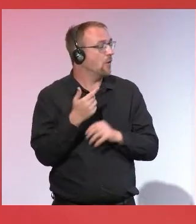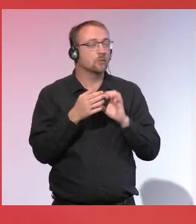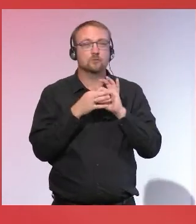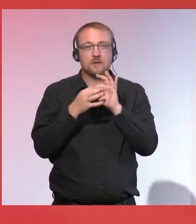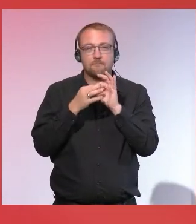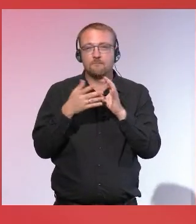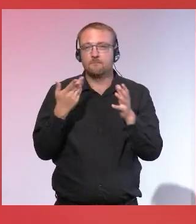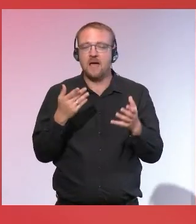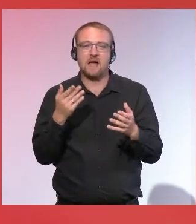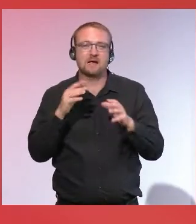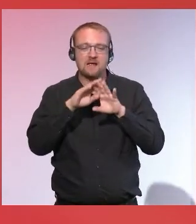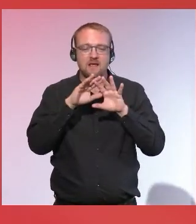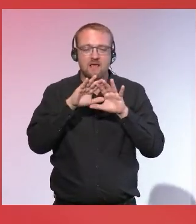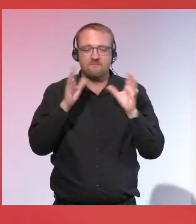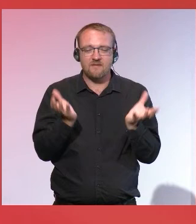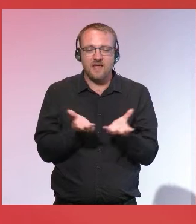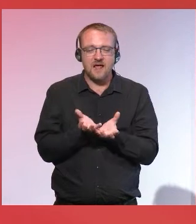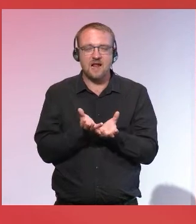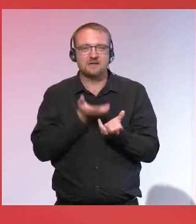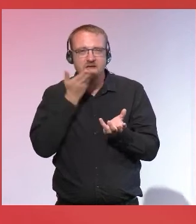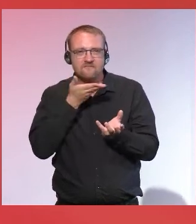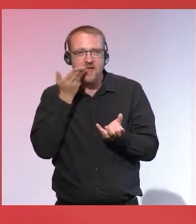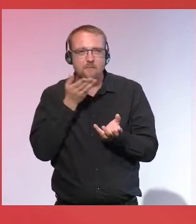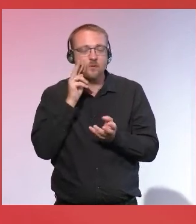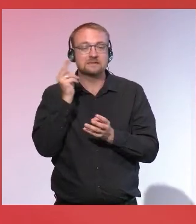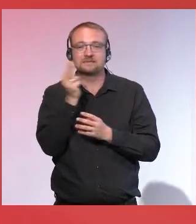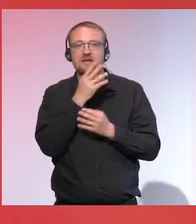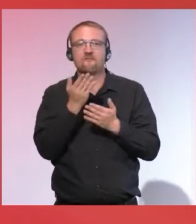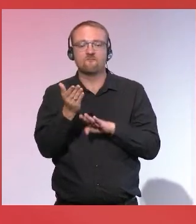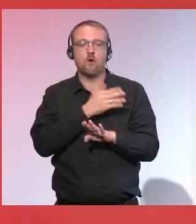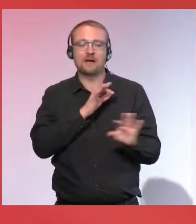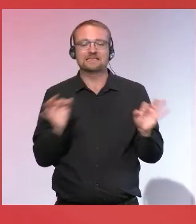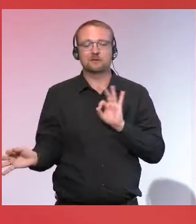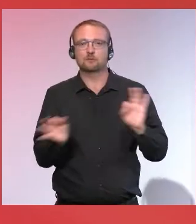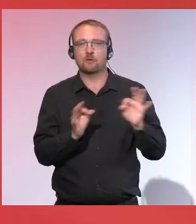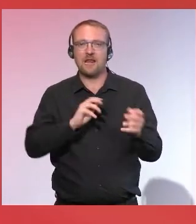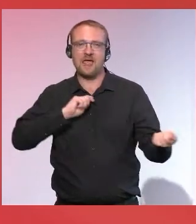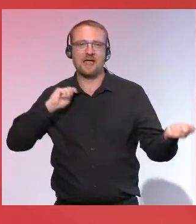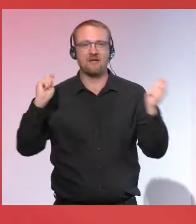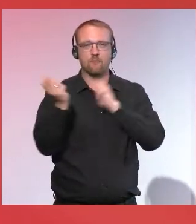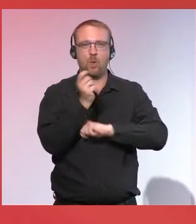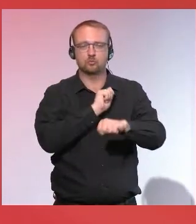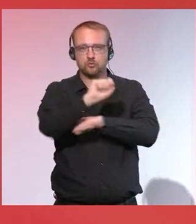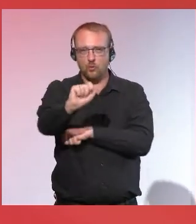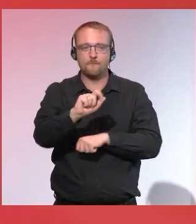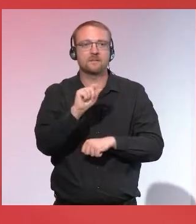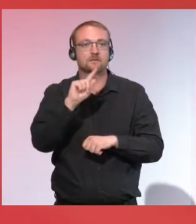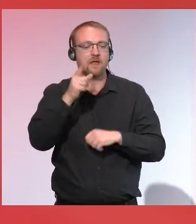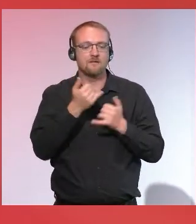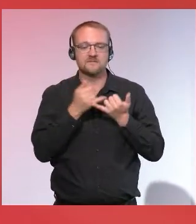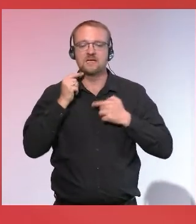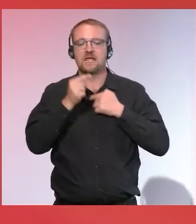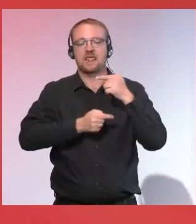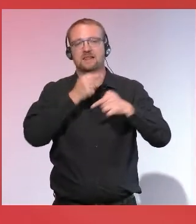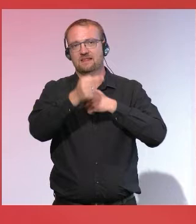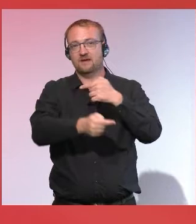to pre-industrial times. So you see we're now on the year 1926, and gradually the climate is warming